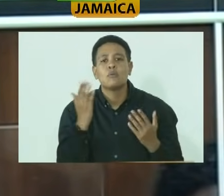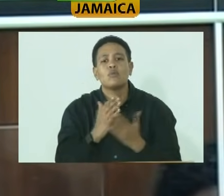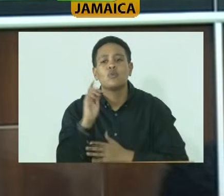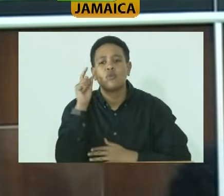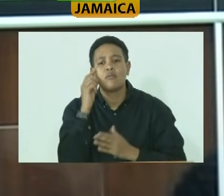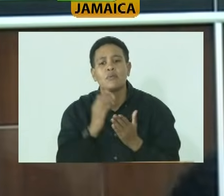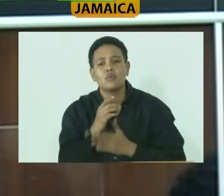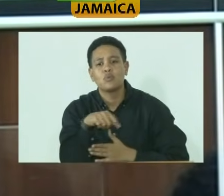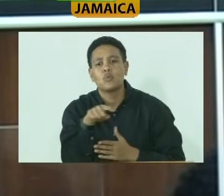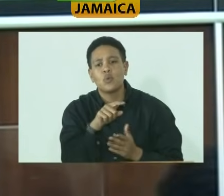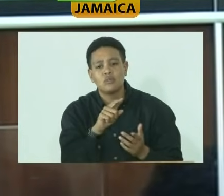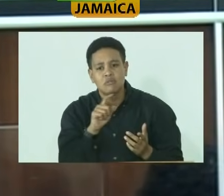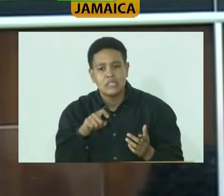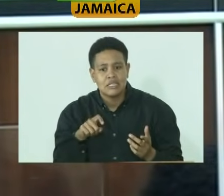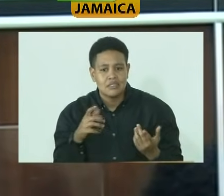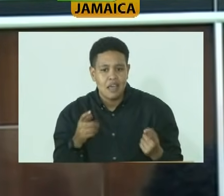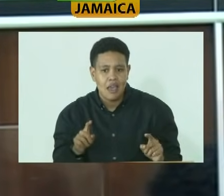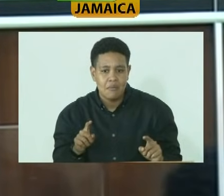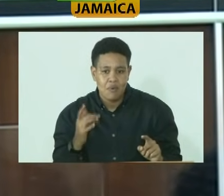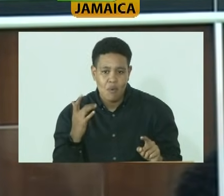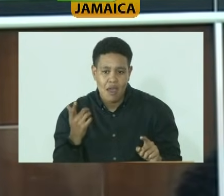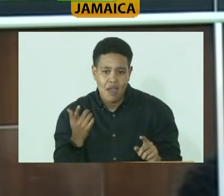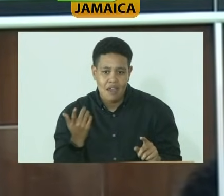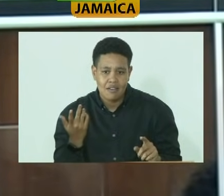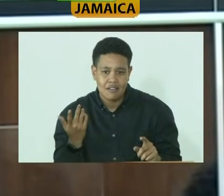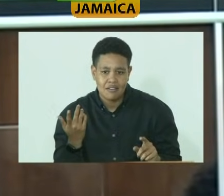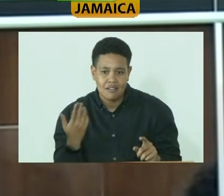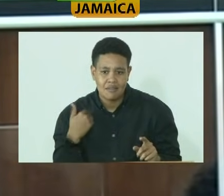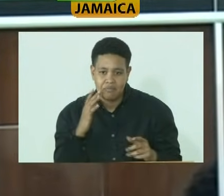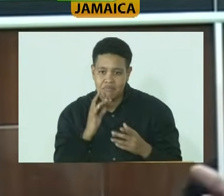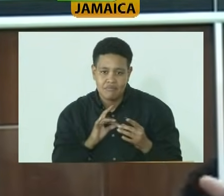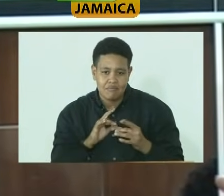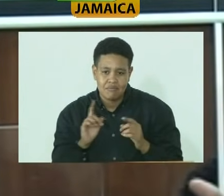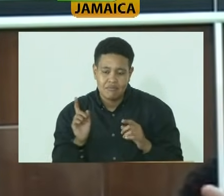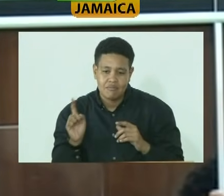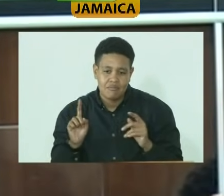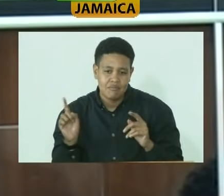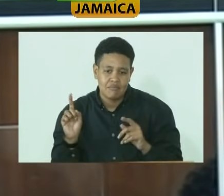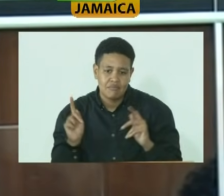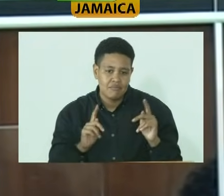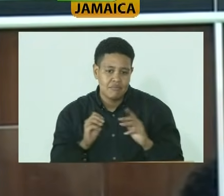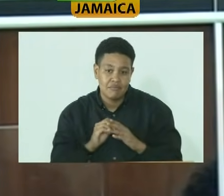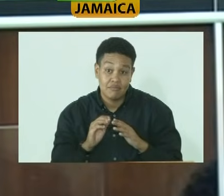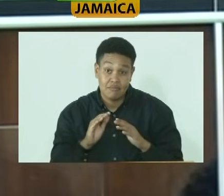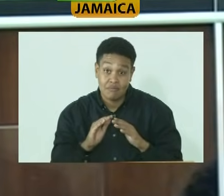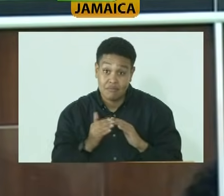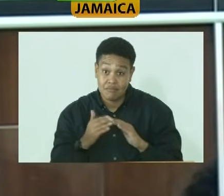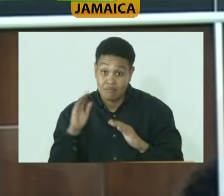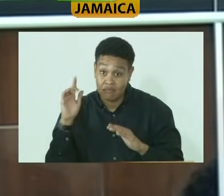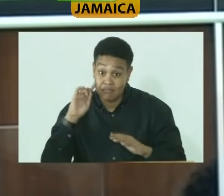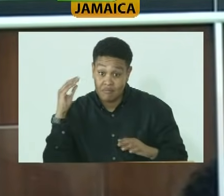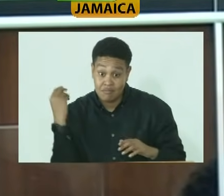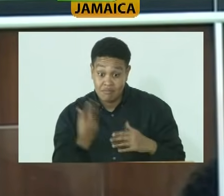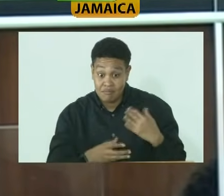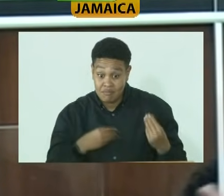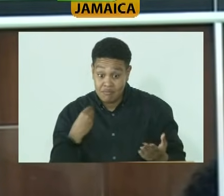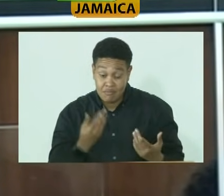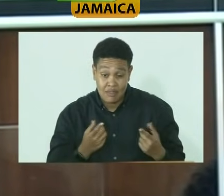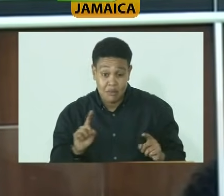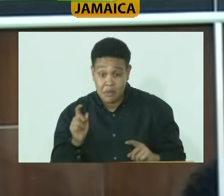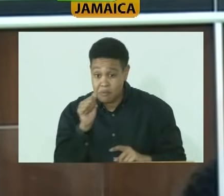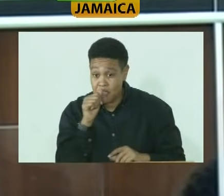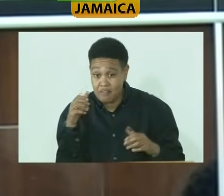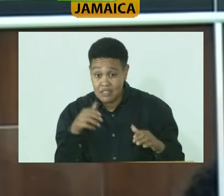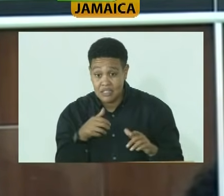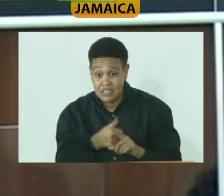through those means. Because and I'm talking about where people in the diaspora have given donations, where the private